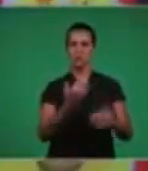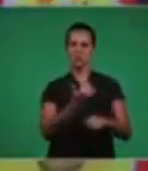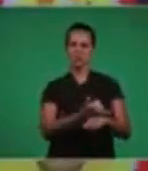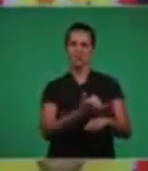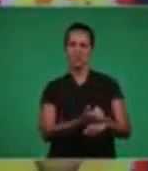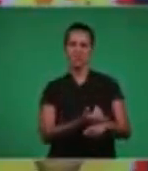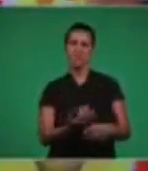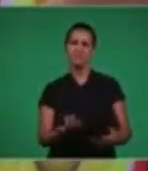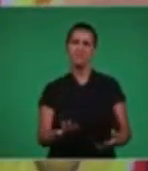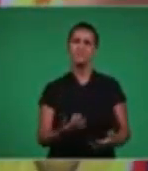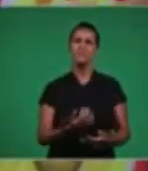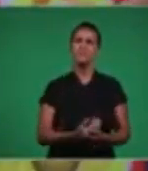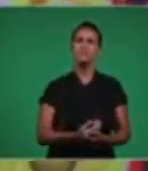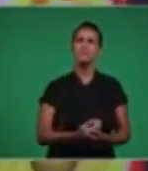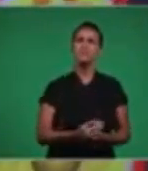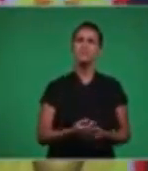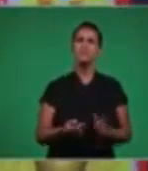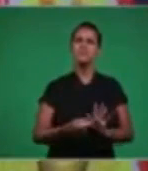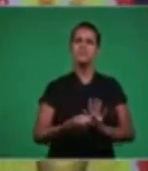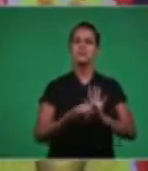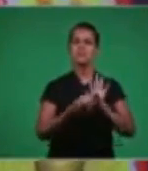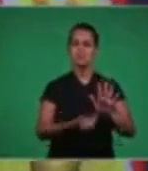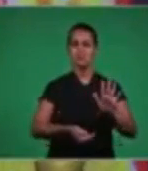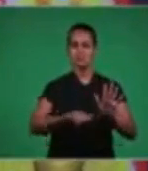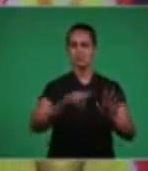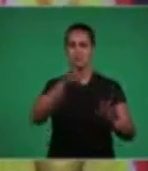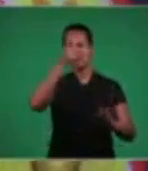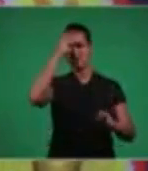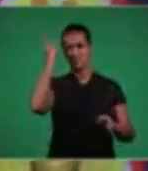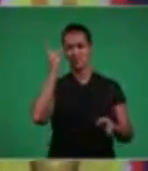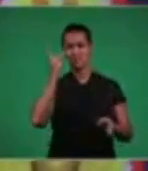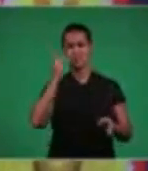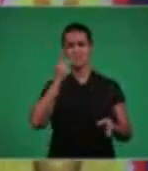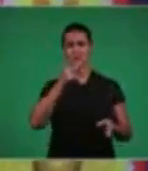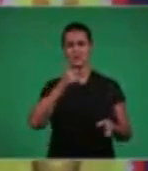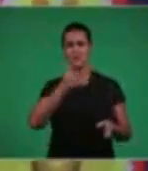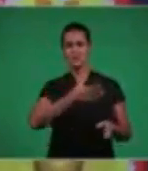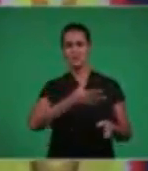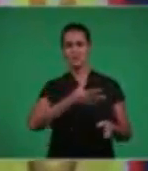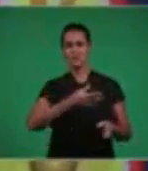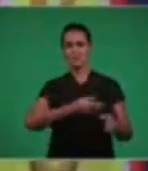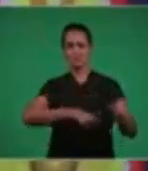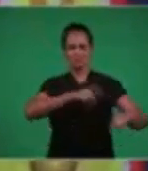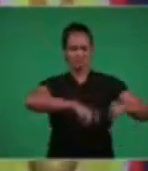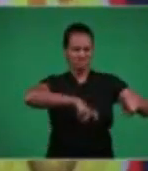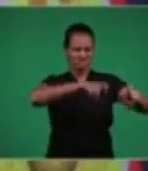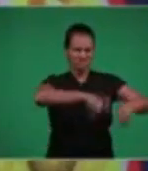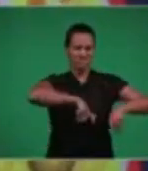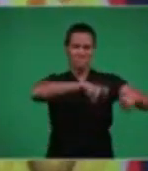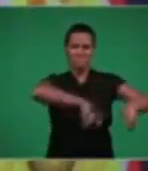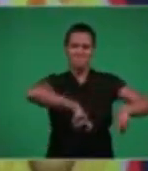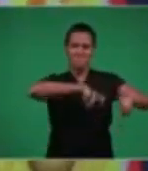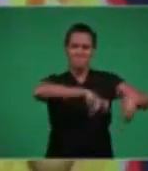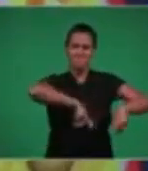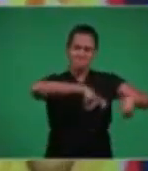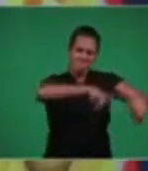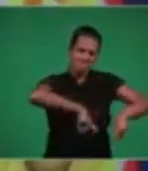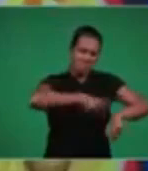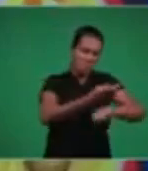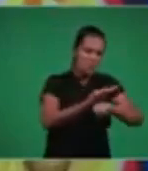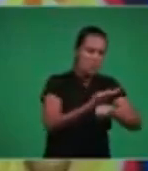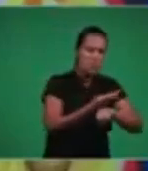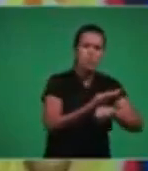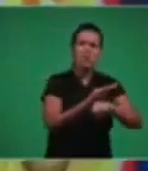The mines, man digging up the ground on the earth, seeking riches,